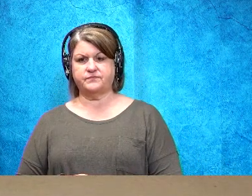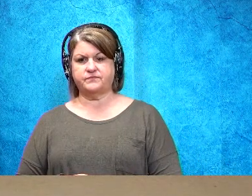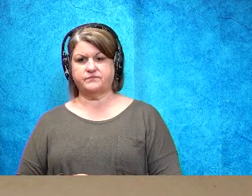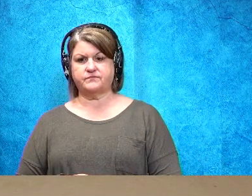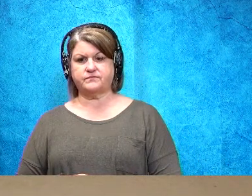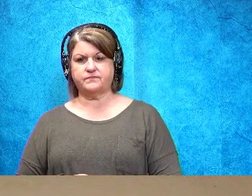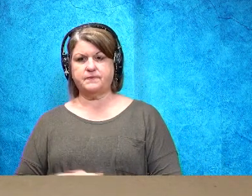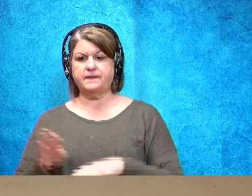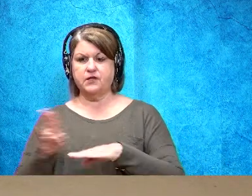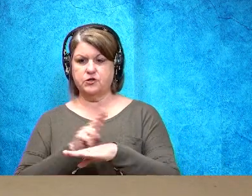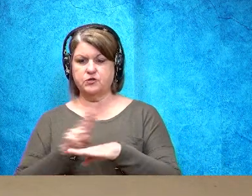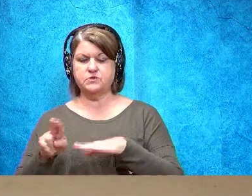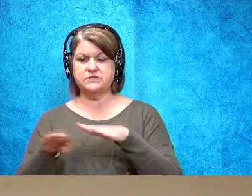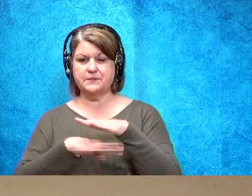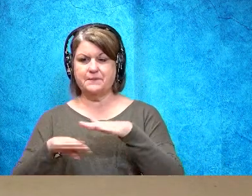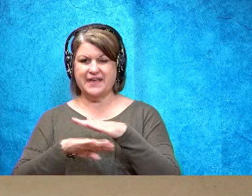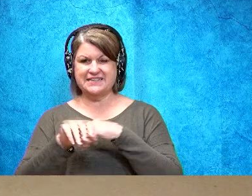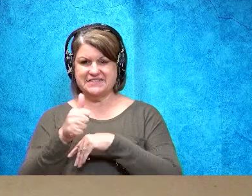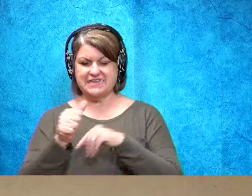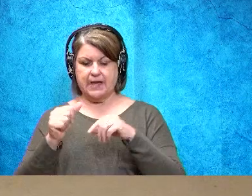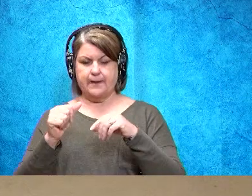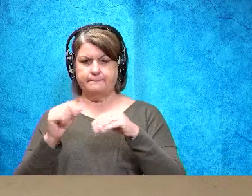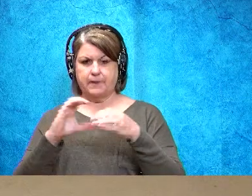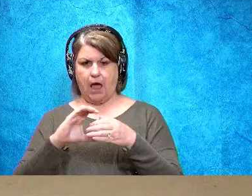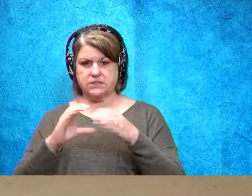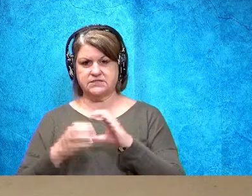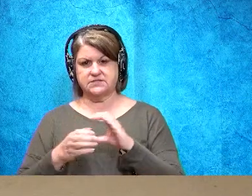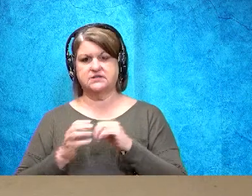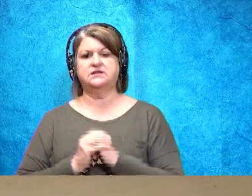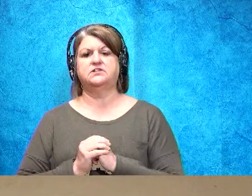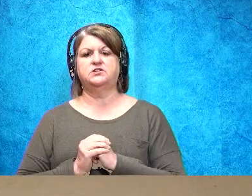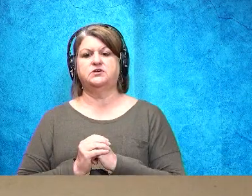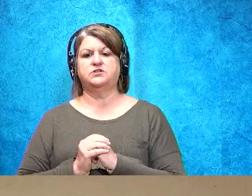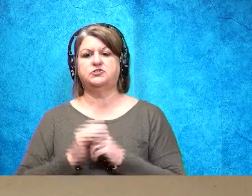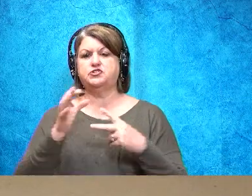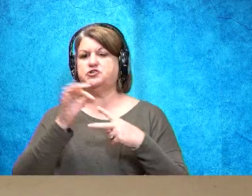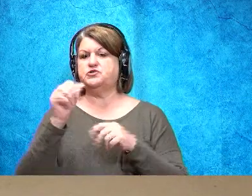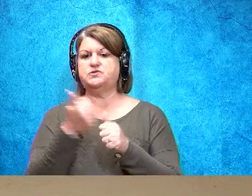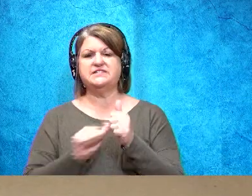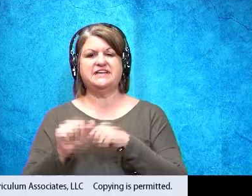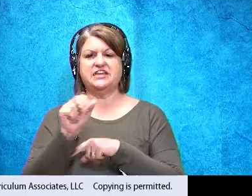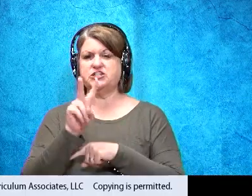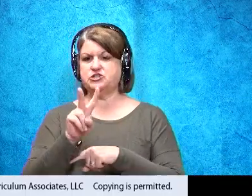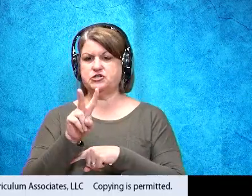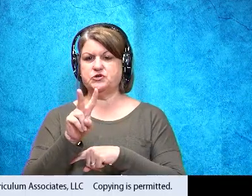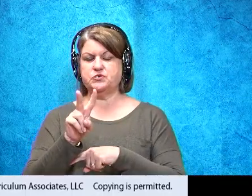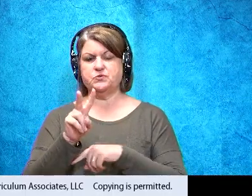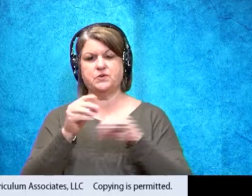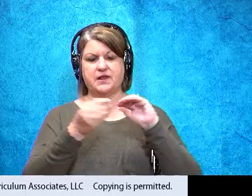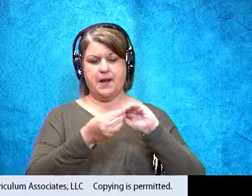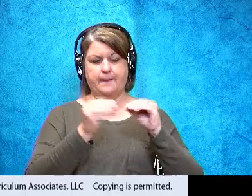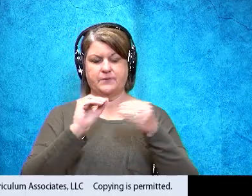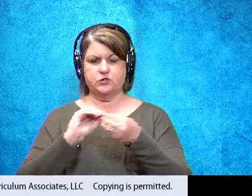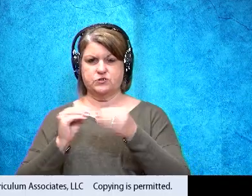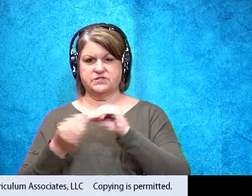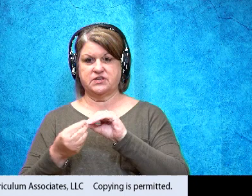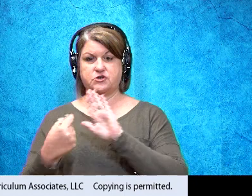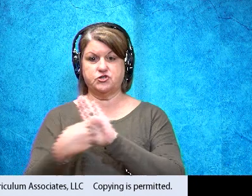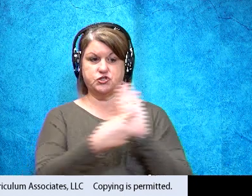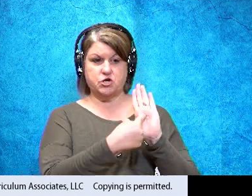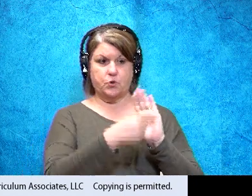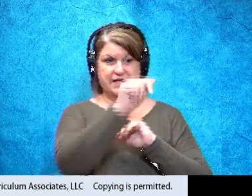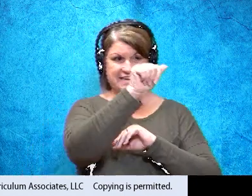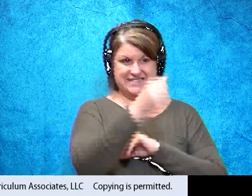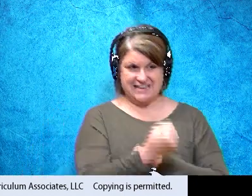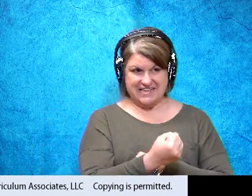Use base 10 blocks. Choose any 2-digit number. Show your numbers as tens and ones